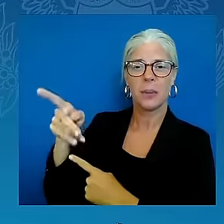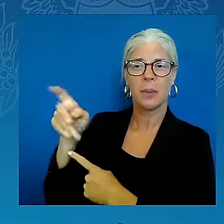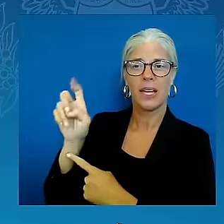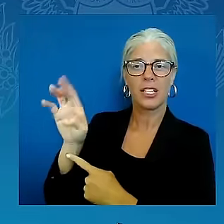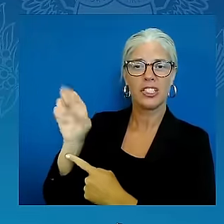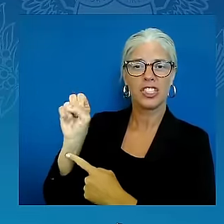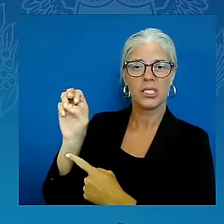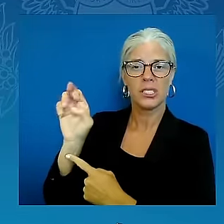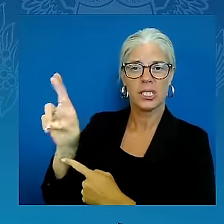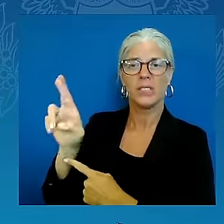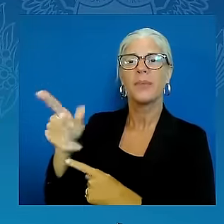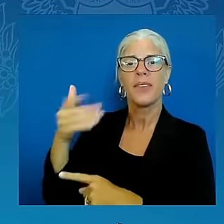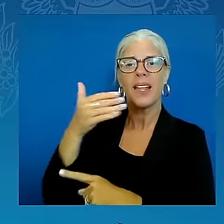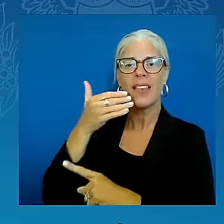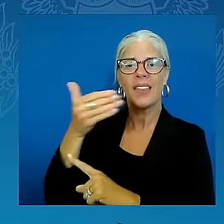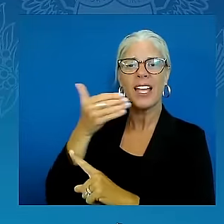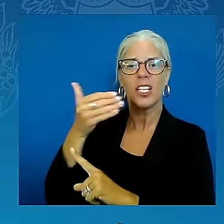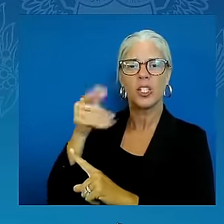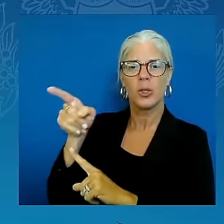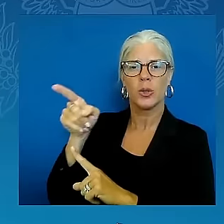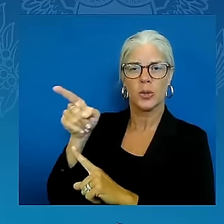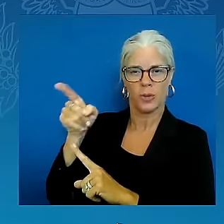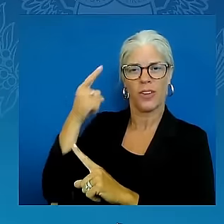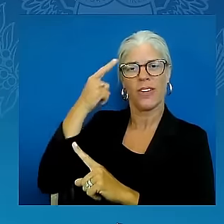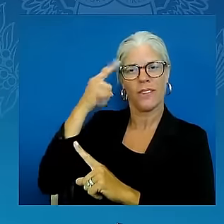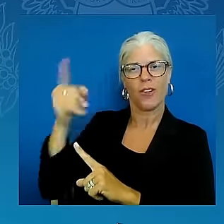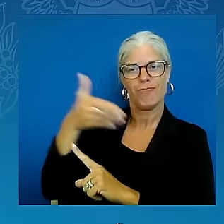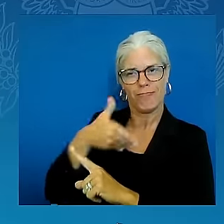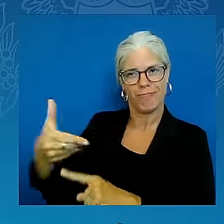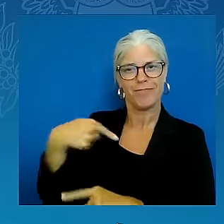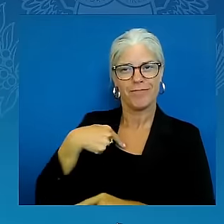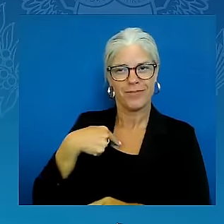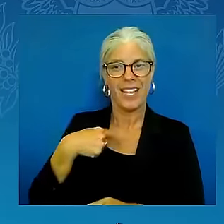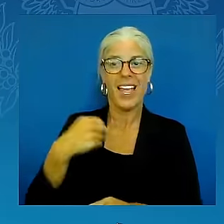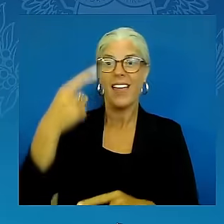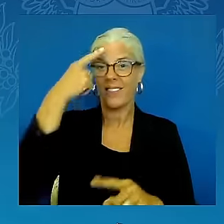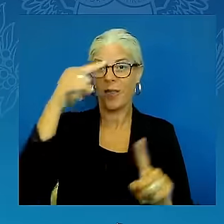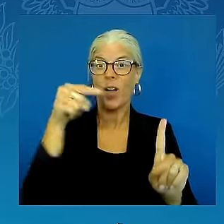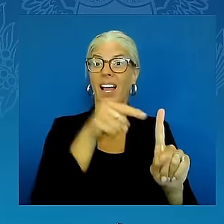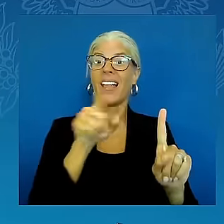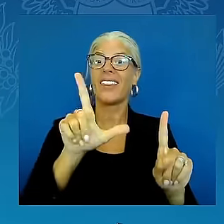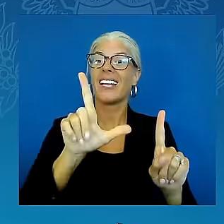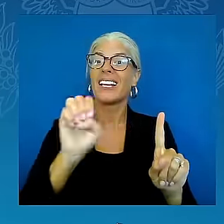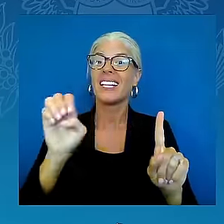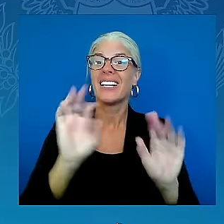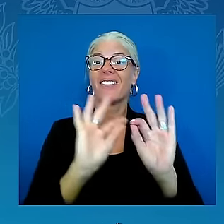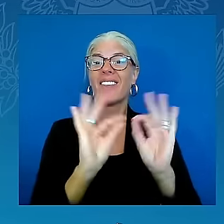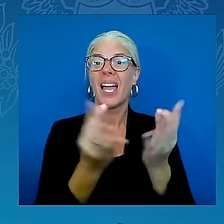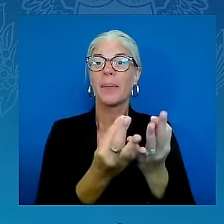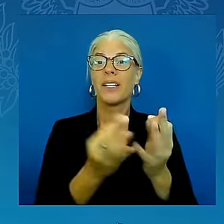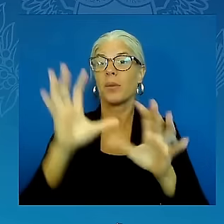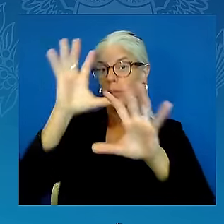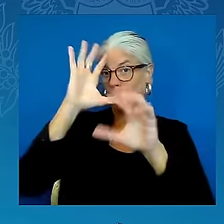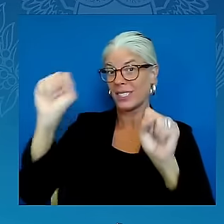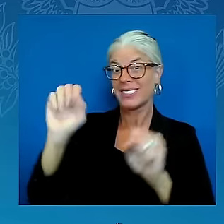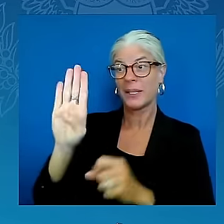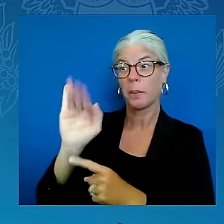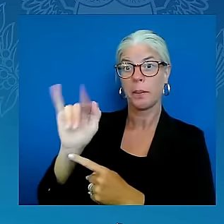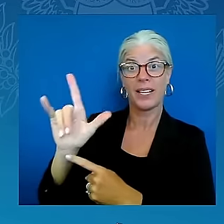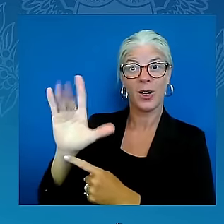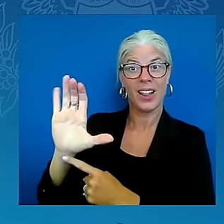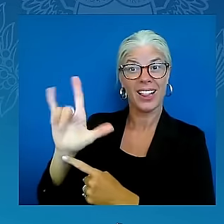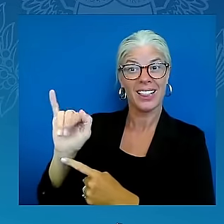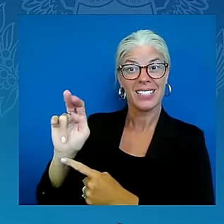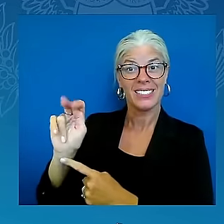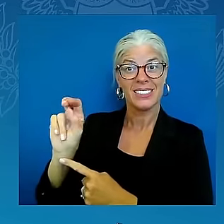And to the members of the Lee family, President Bill Clinton, Secretary Hillary Clinton, the members of Congress, and